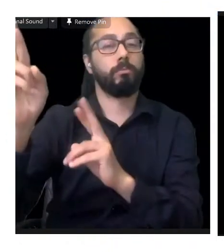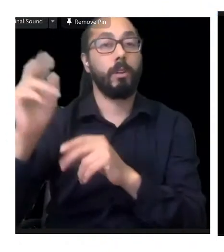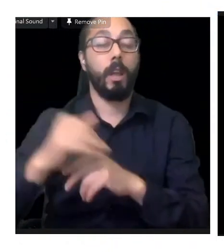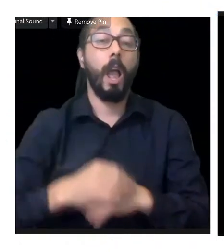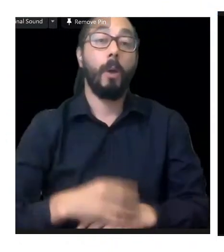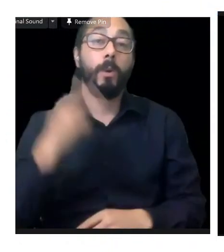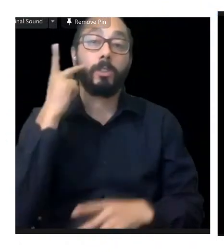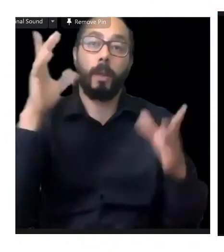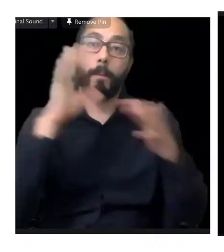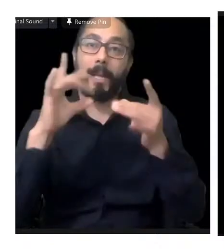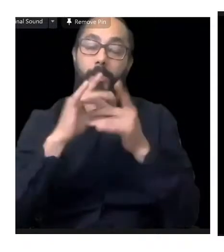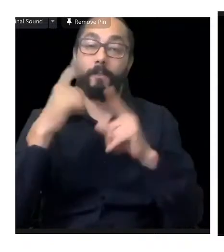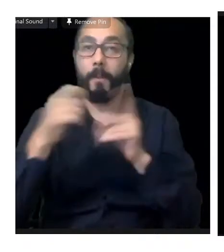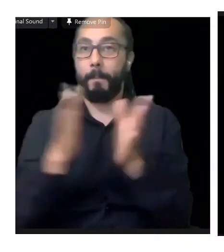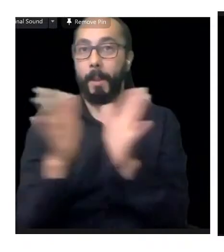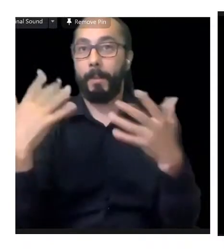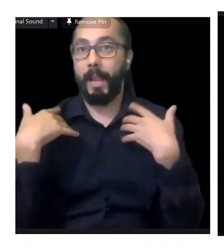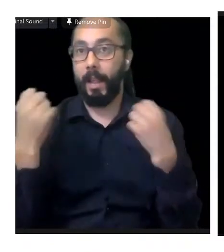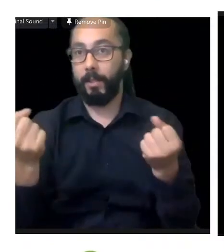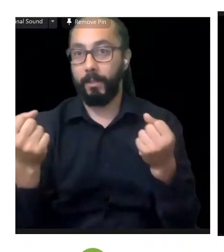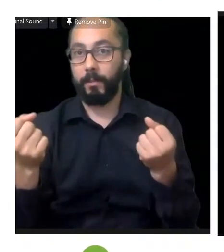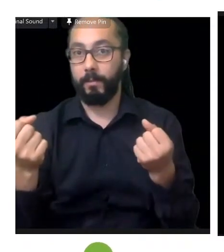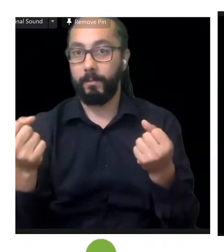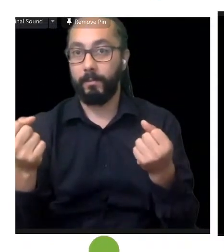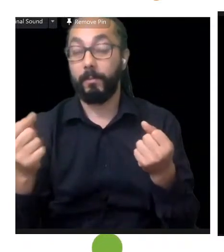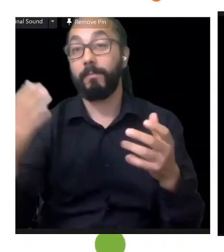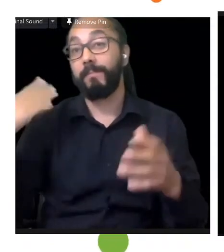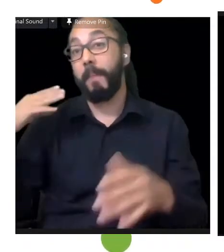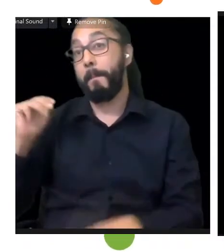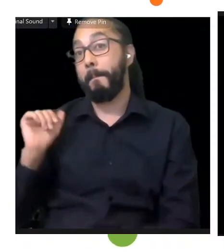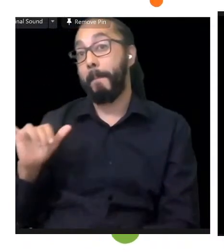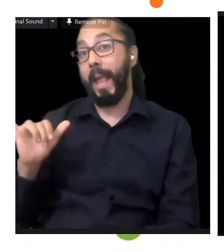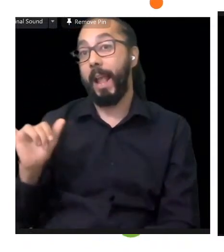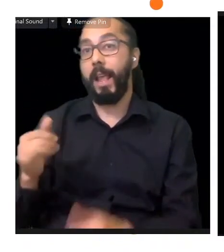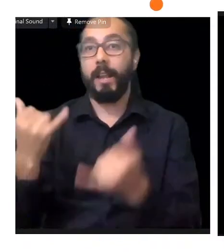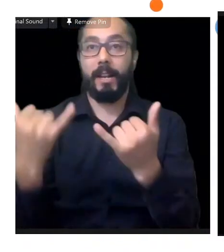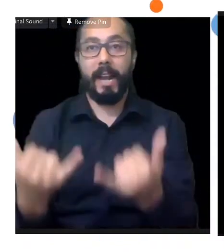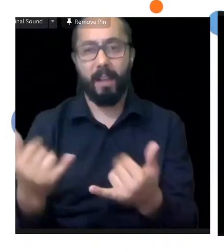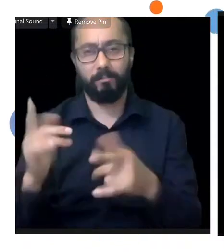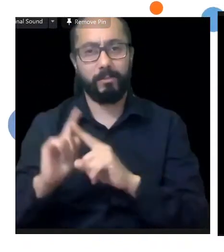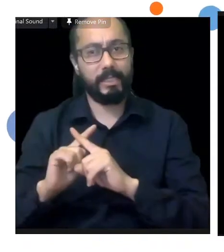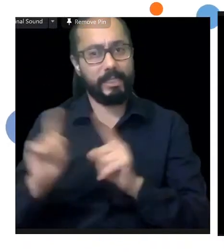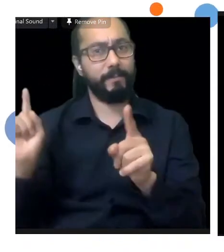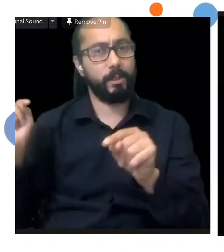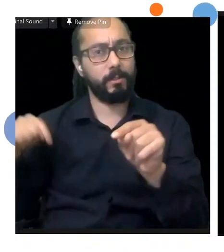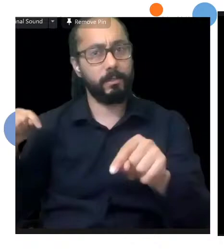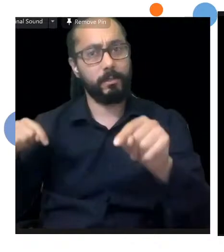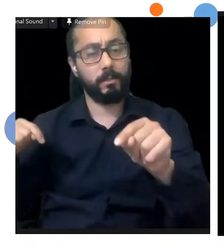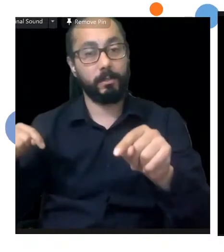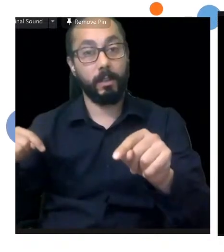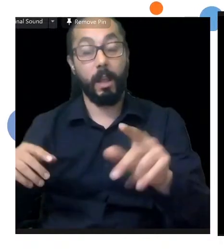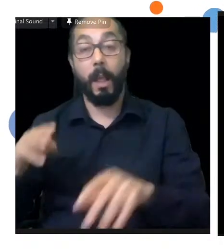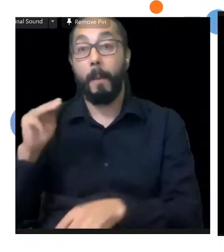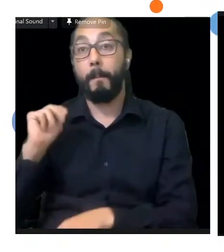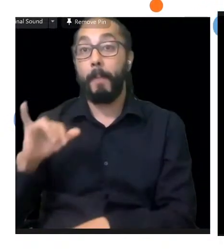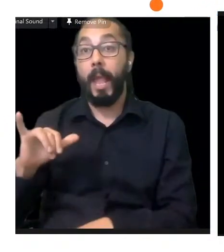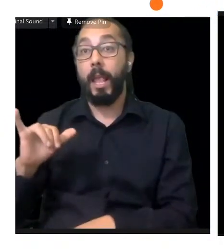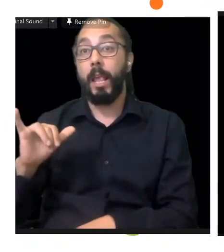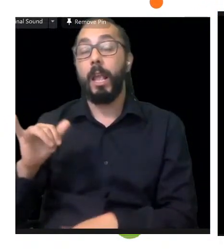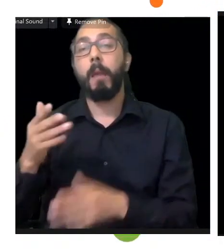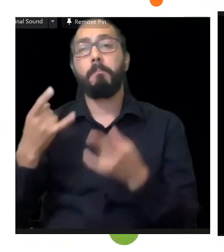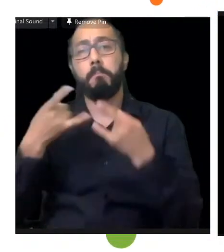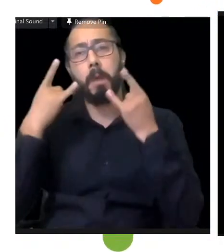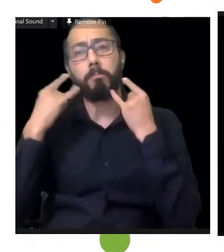authorities now, which was different than in May, where in May masks were recommended,